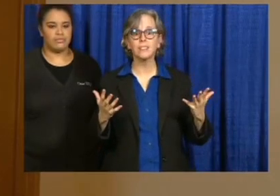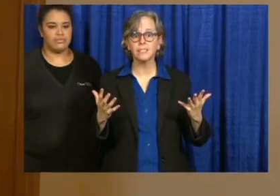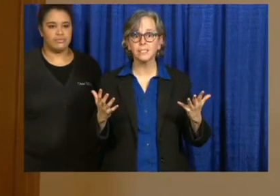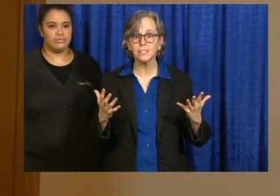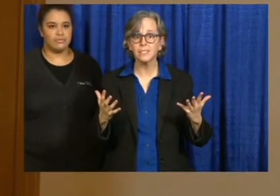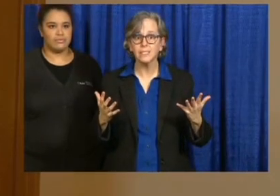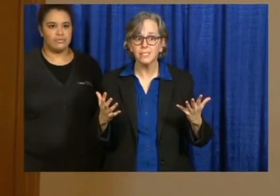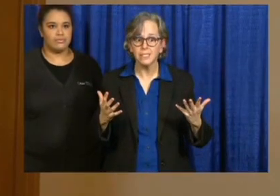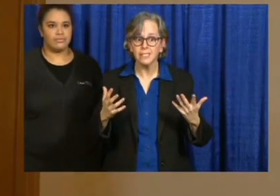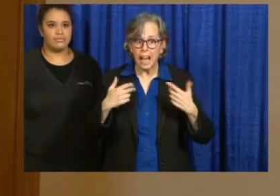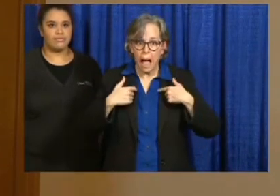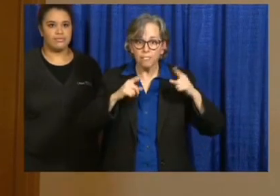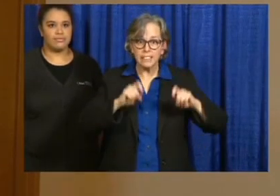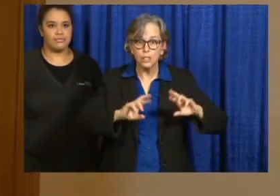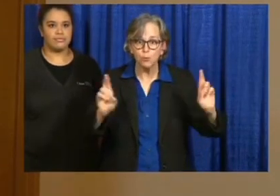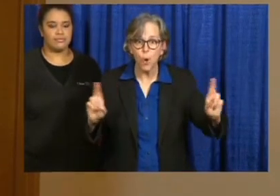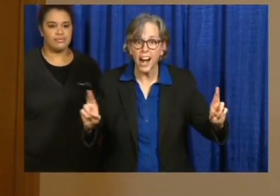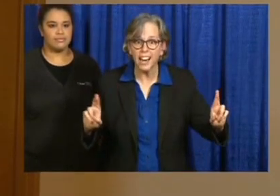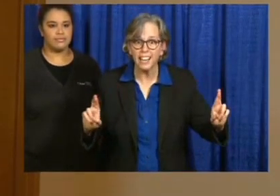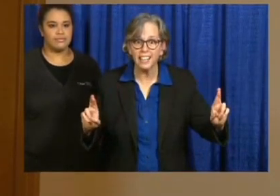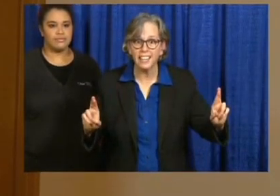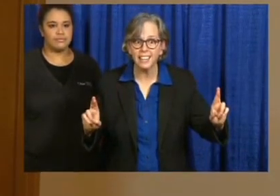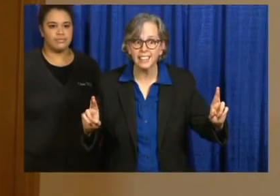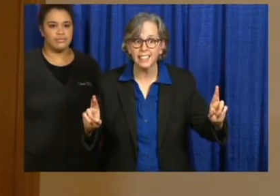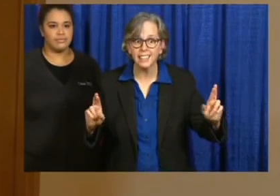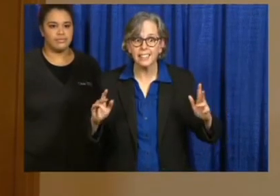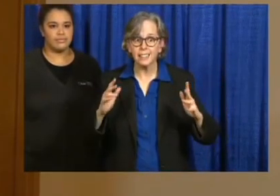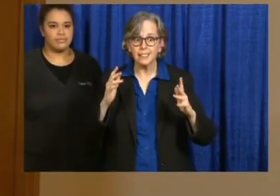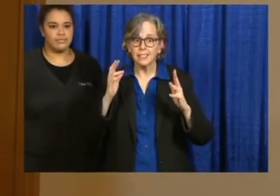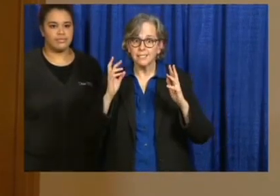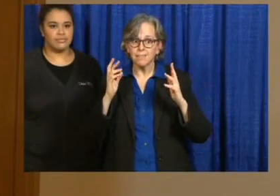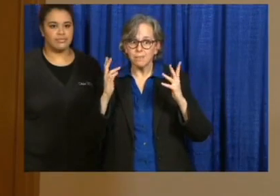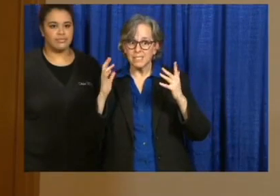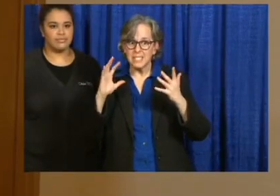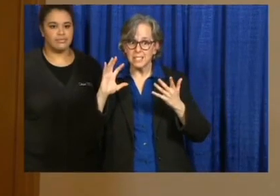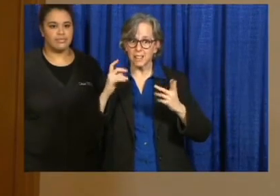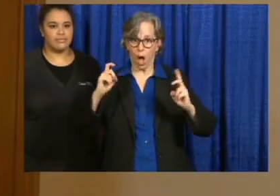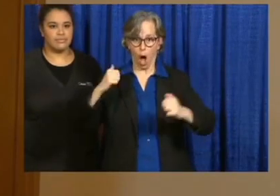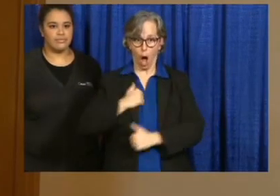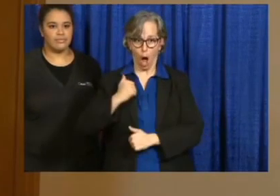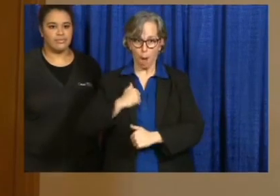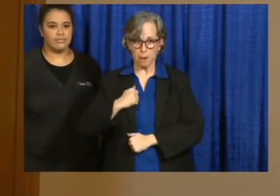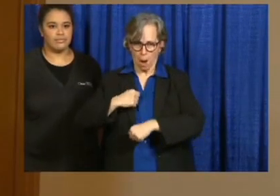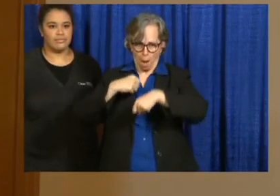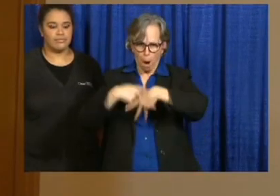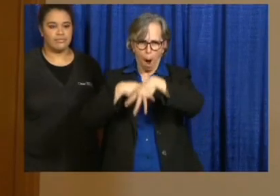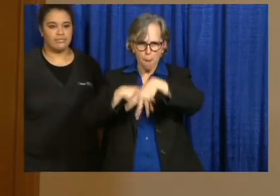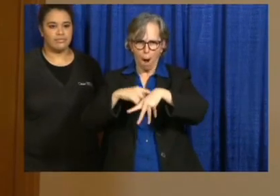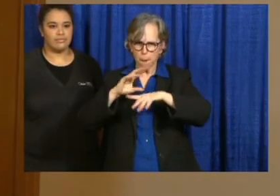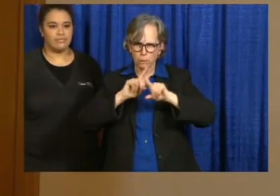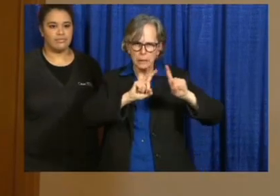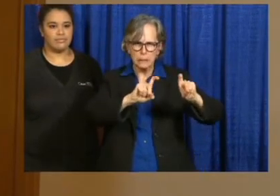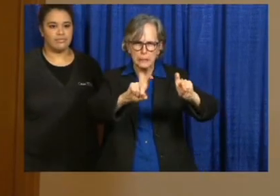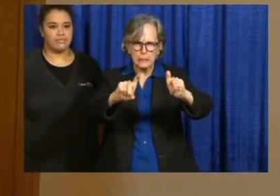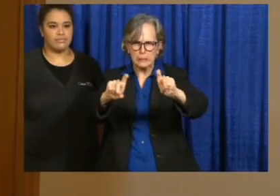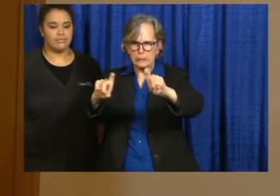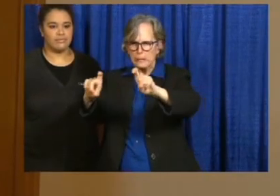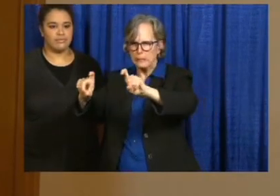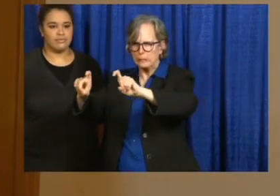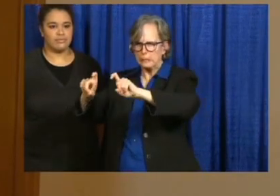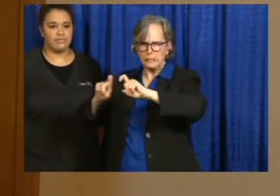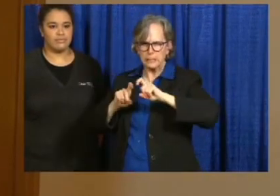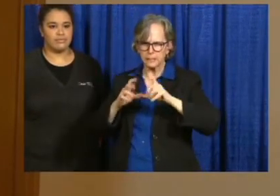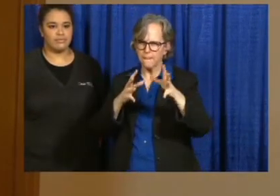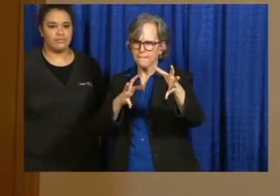these cases, we have a whole army that is going to blanket the state to get those results as fast as possible. And that's the strategy